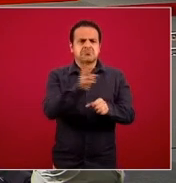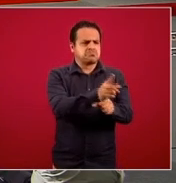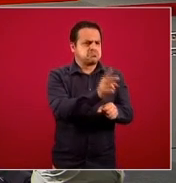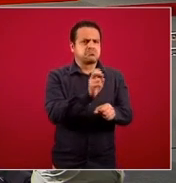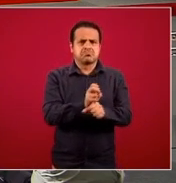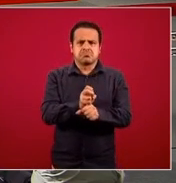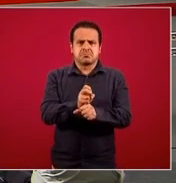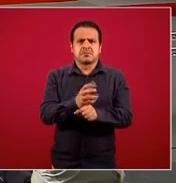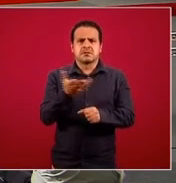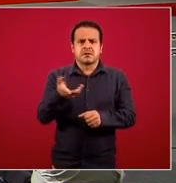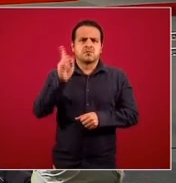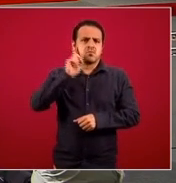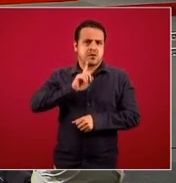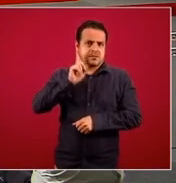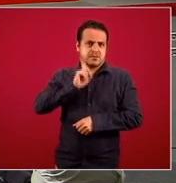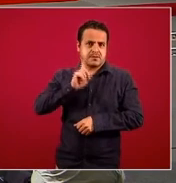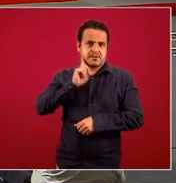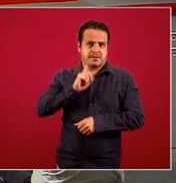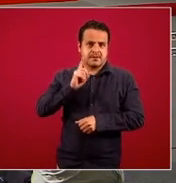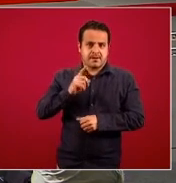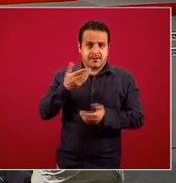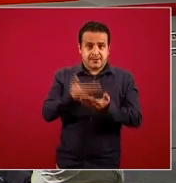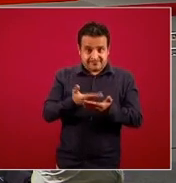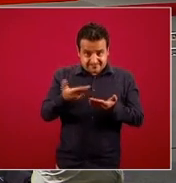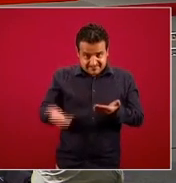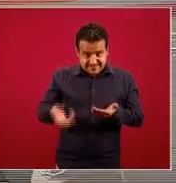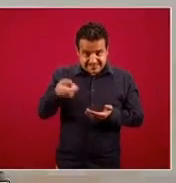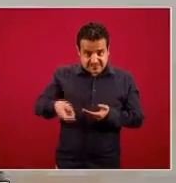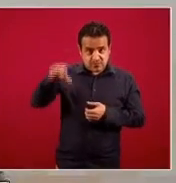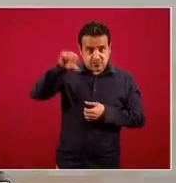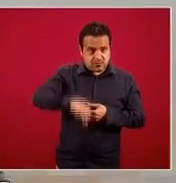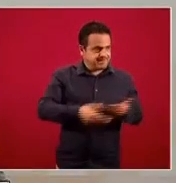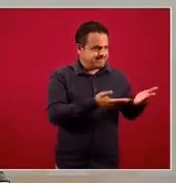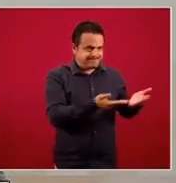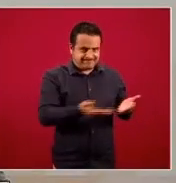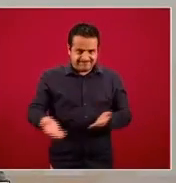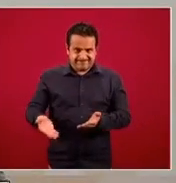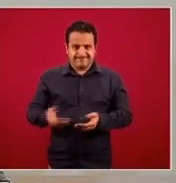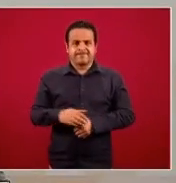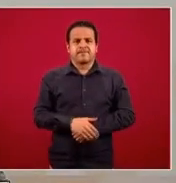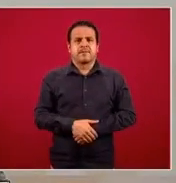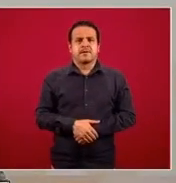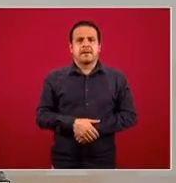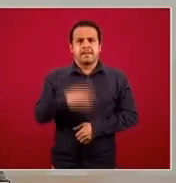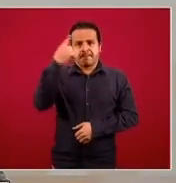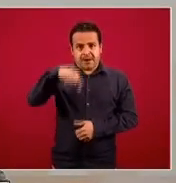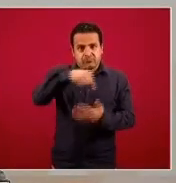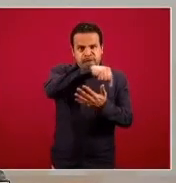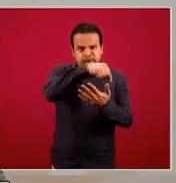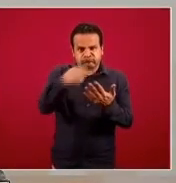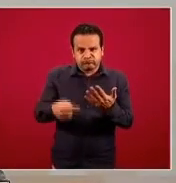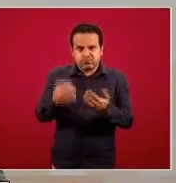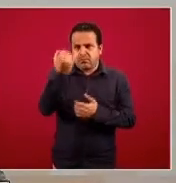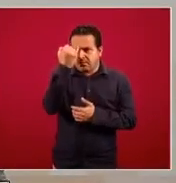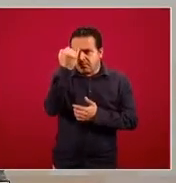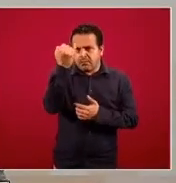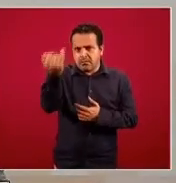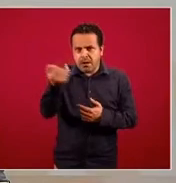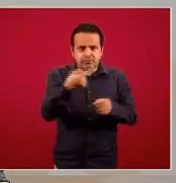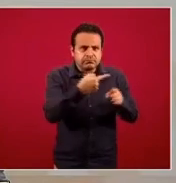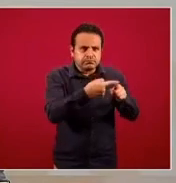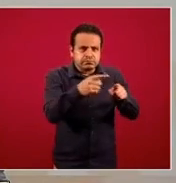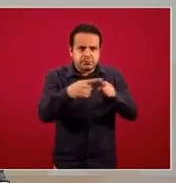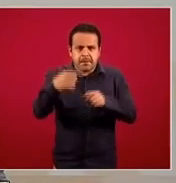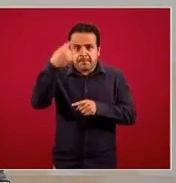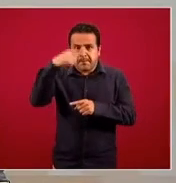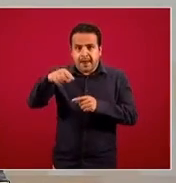because of his petition, today we have the privilege to have Dr. Alvarez Villa, who is going to be sharing with